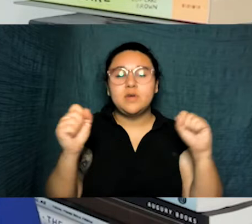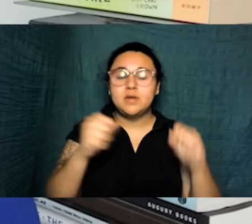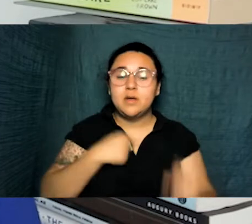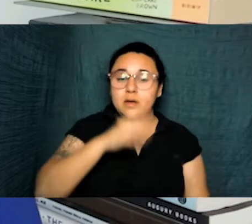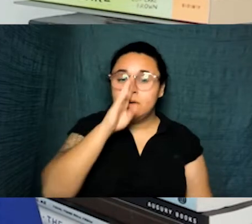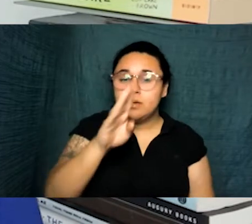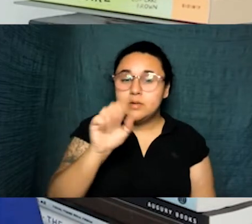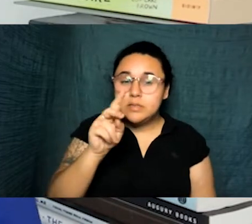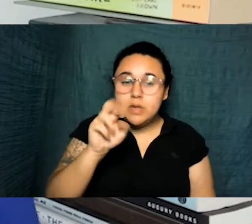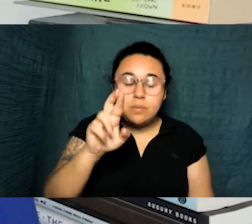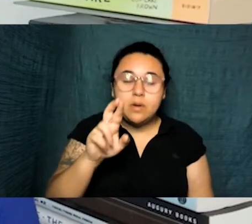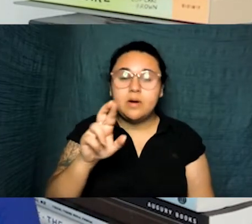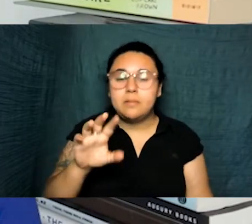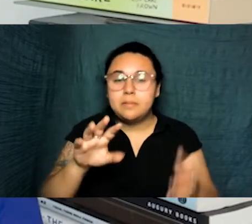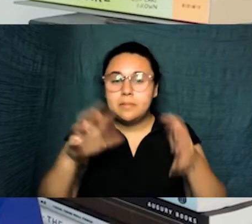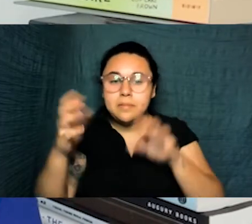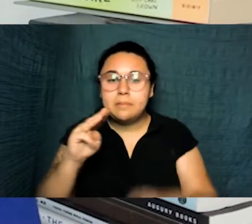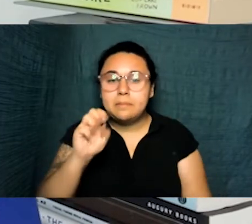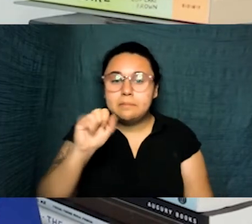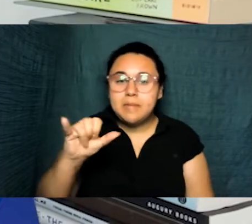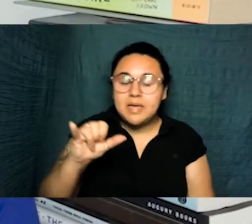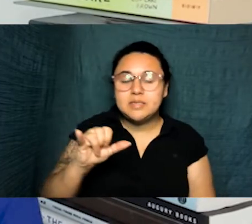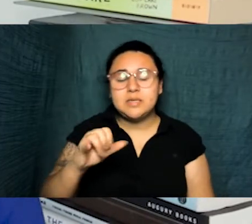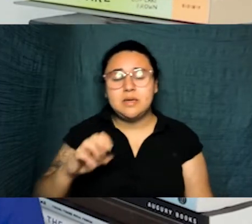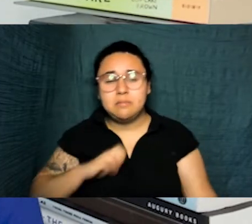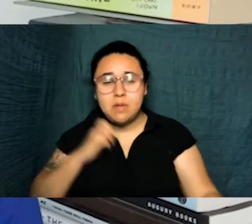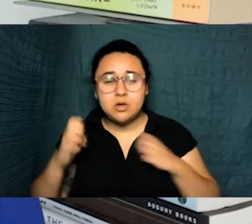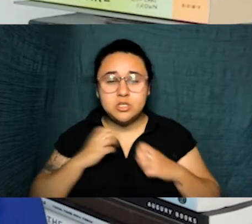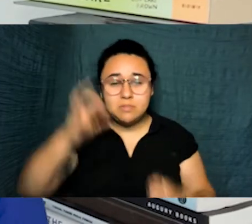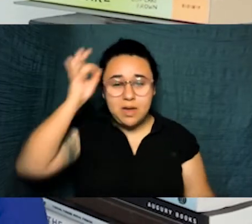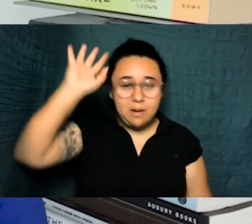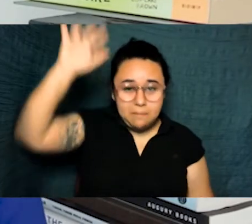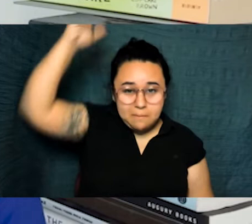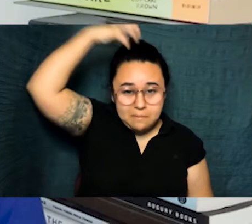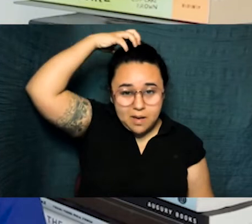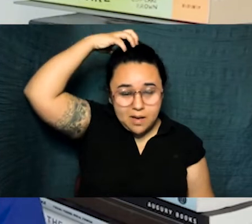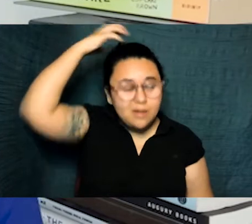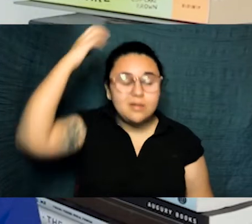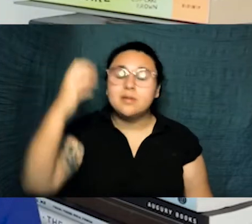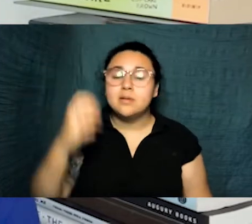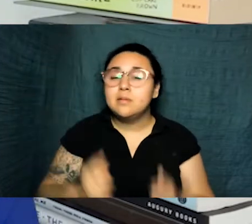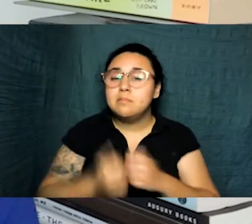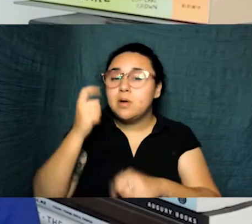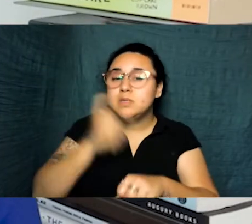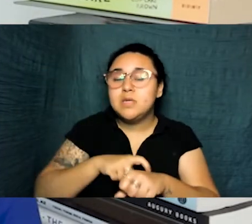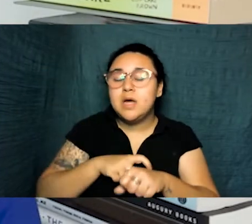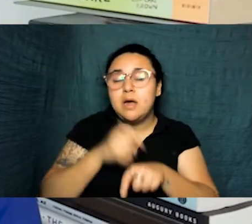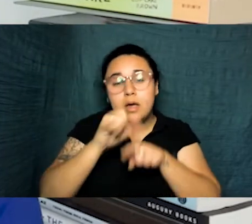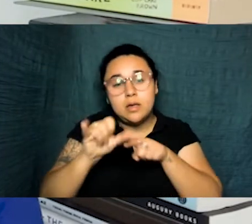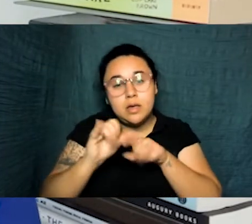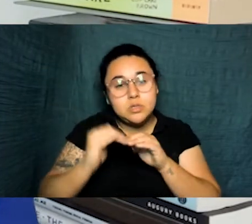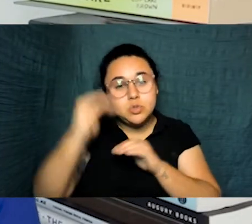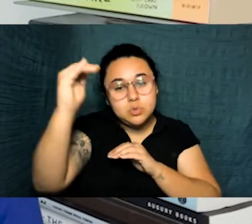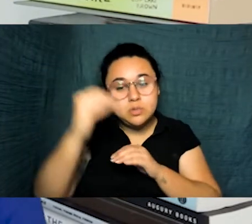I'm emotional. I wear my hair in a big bun on top of my head most of the time. I cuss a little too much,